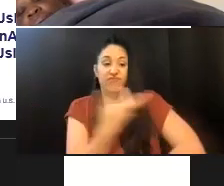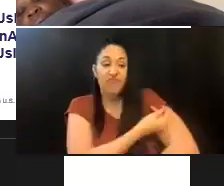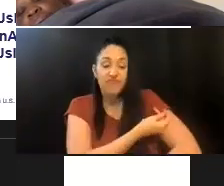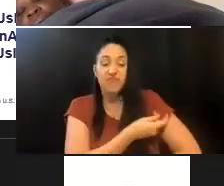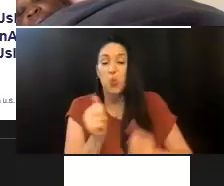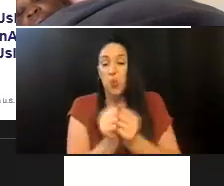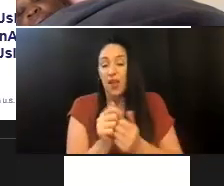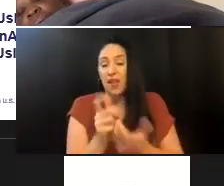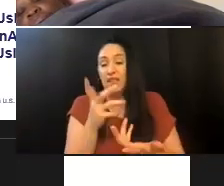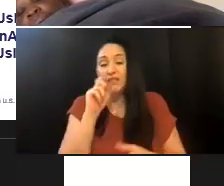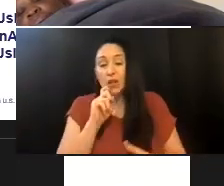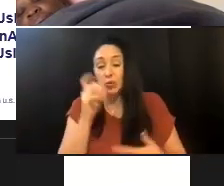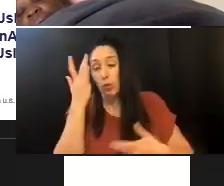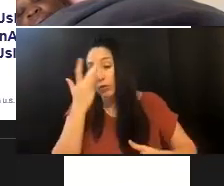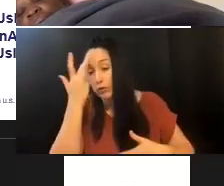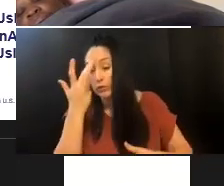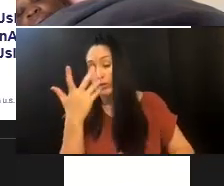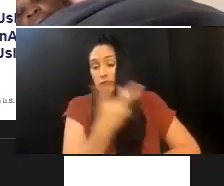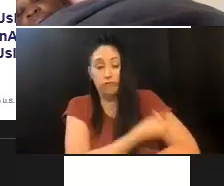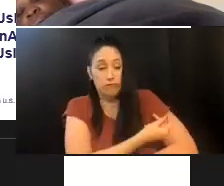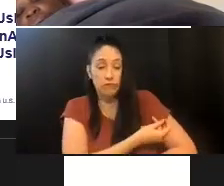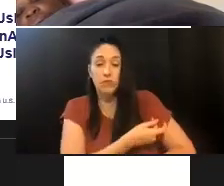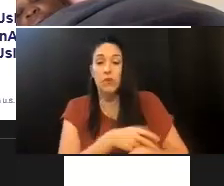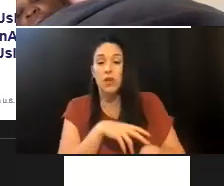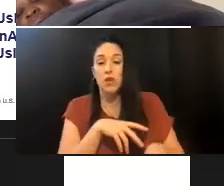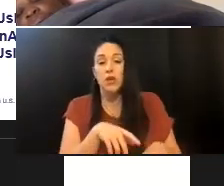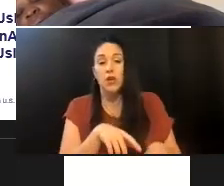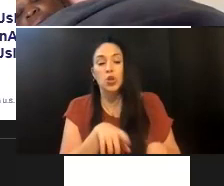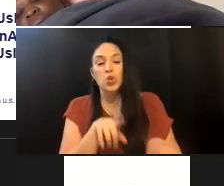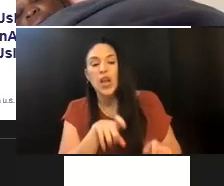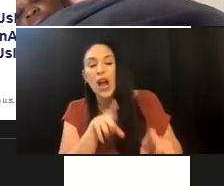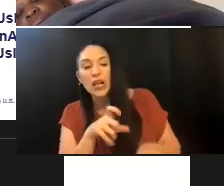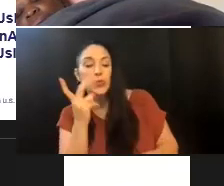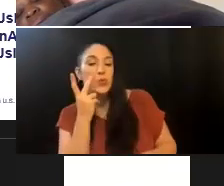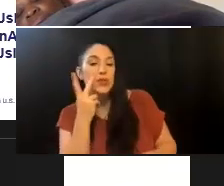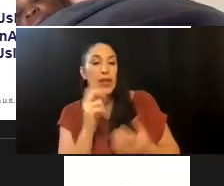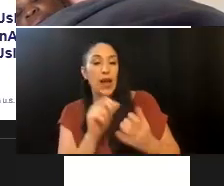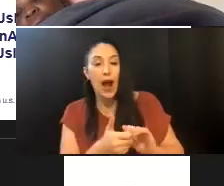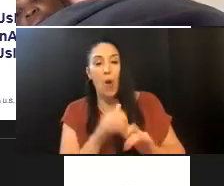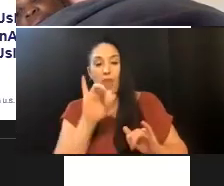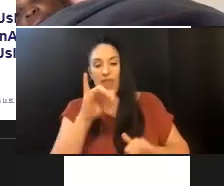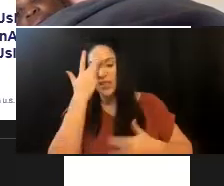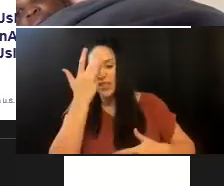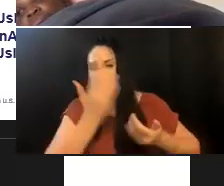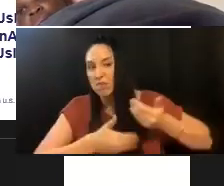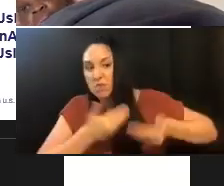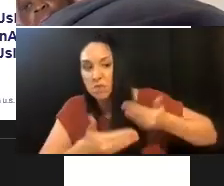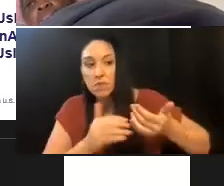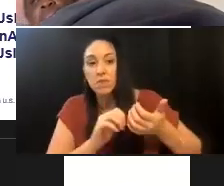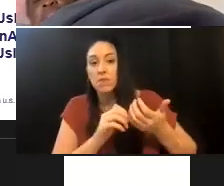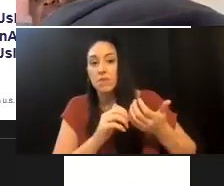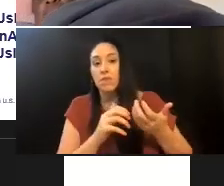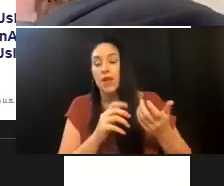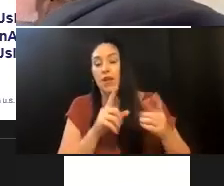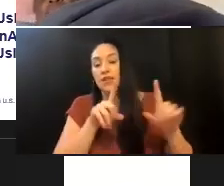the like to test different treatments on them. And as a result, there is